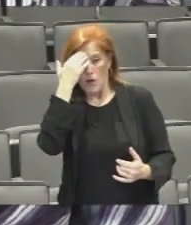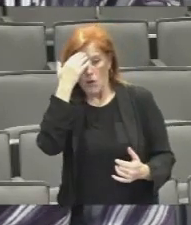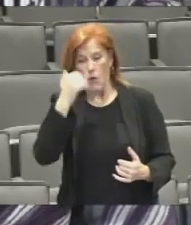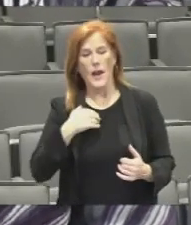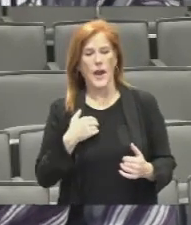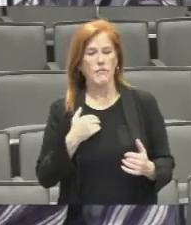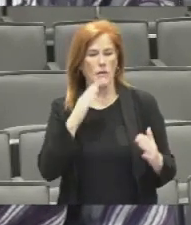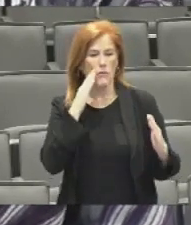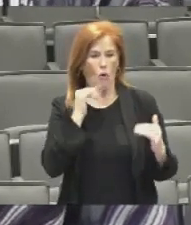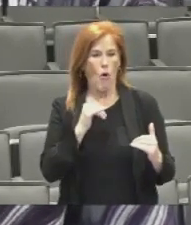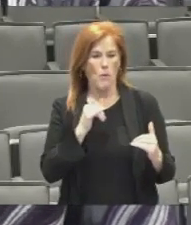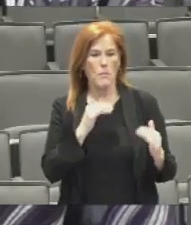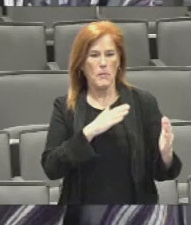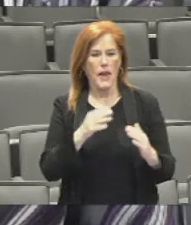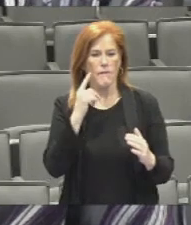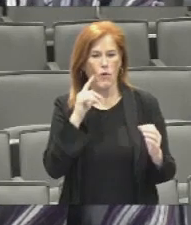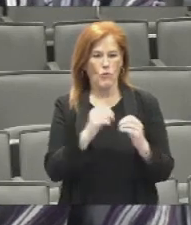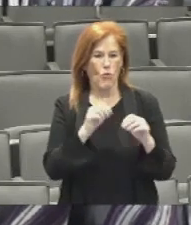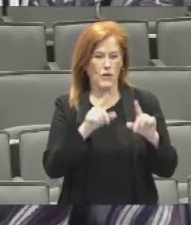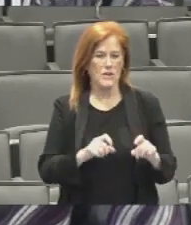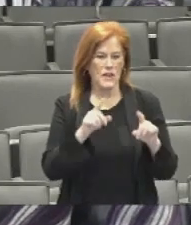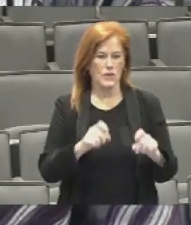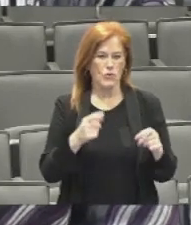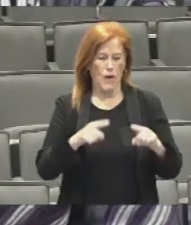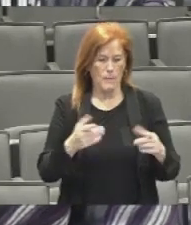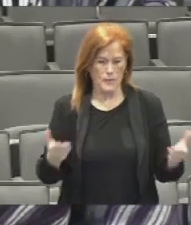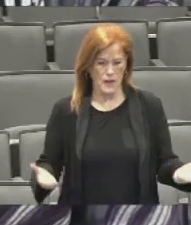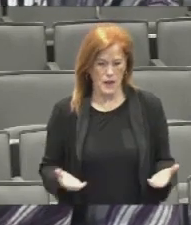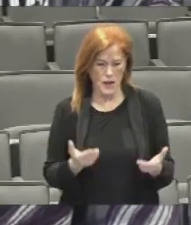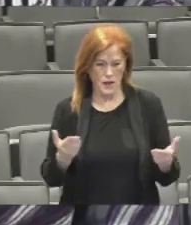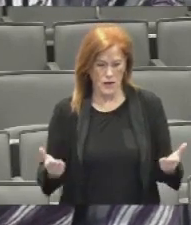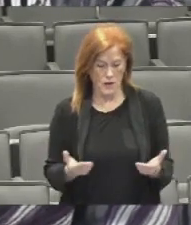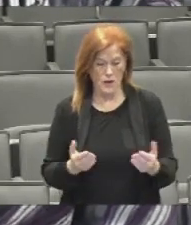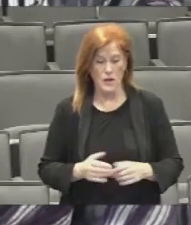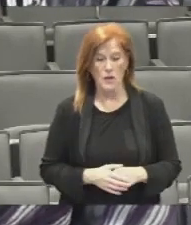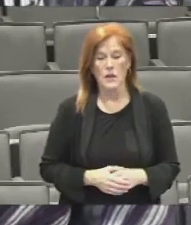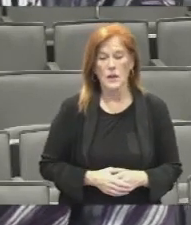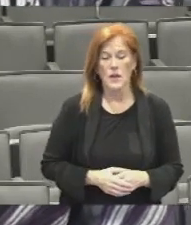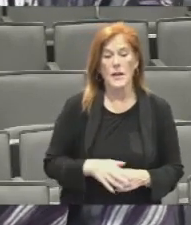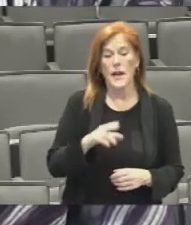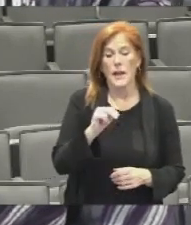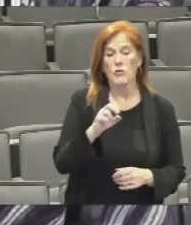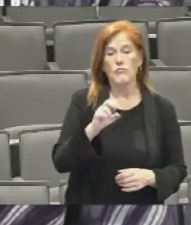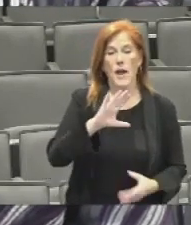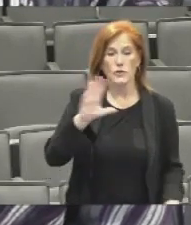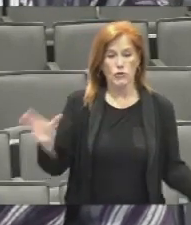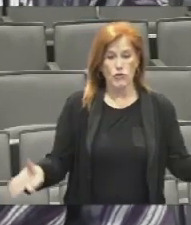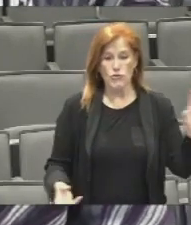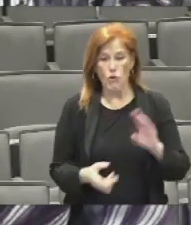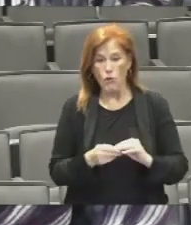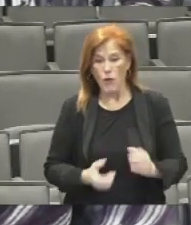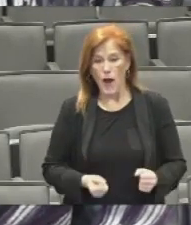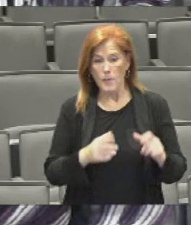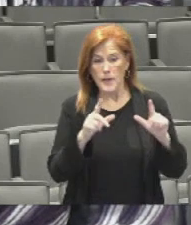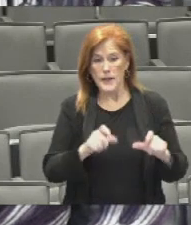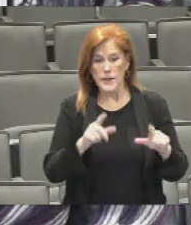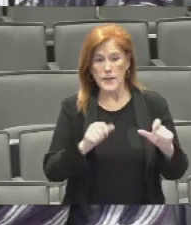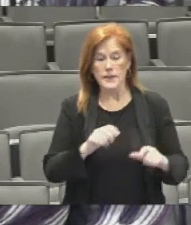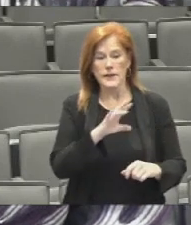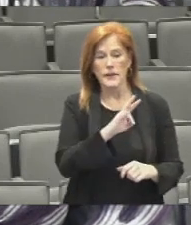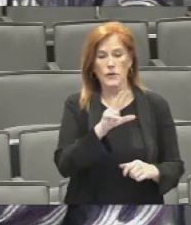community. When we look at it, how many tests have been done in Nebraska, I looked at it,